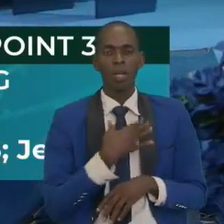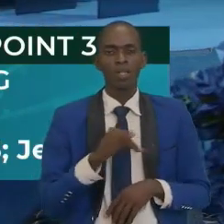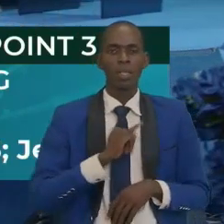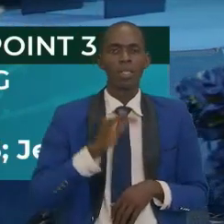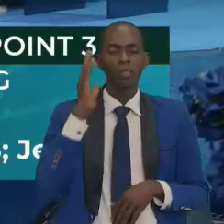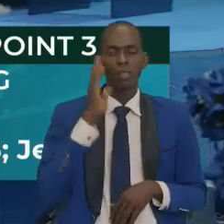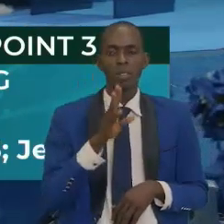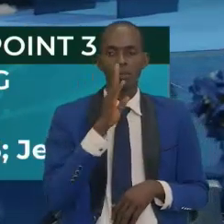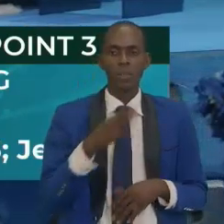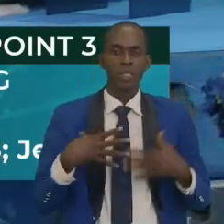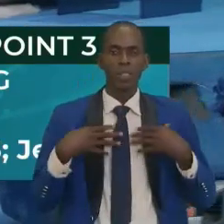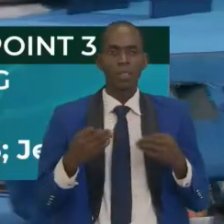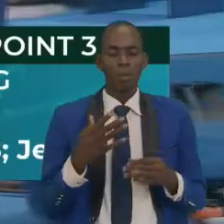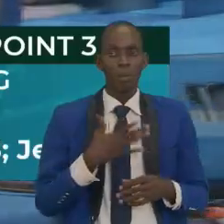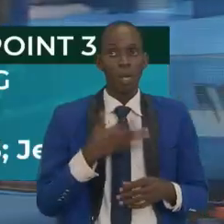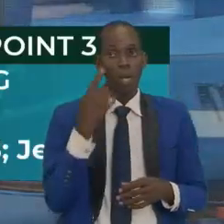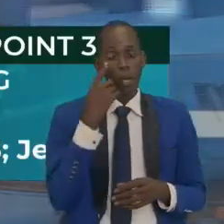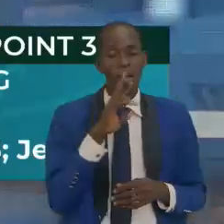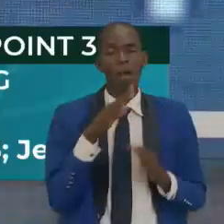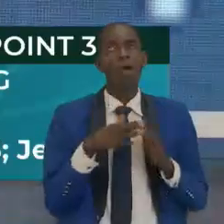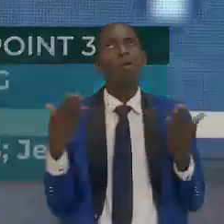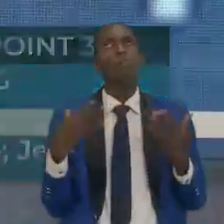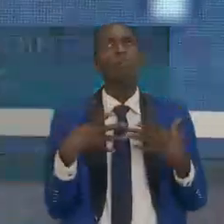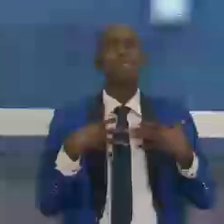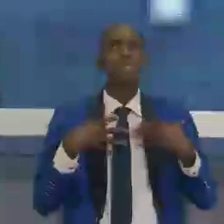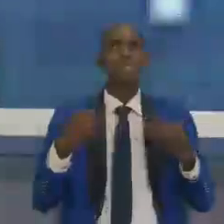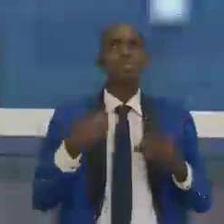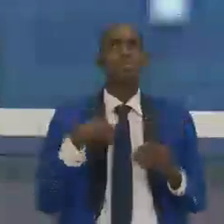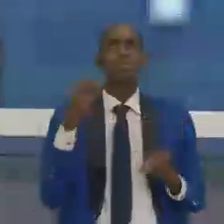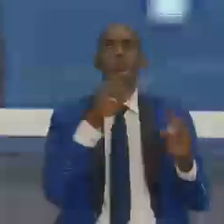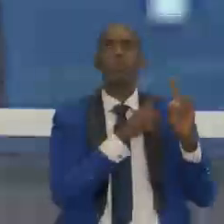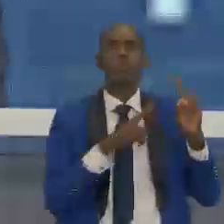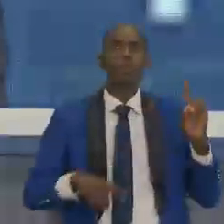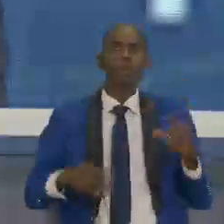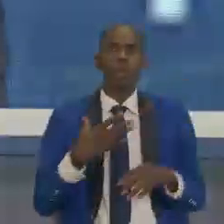My eyes are open. Heal me, O Lord, and I shall be healed.